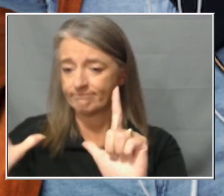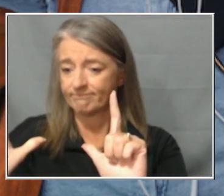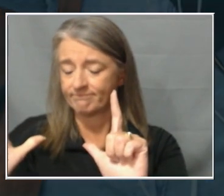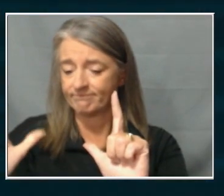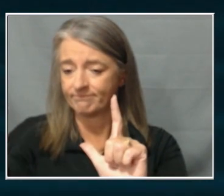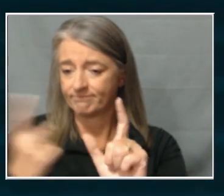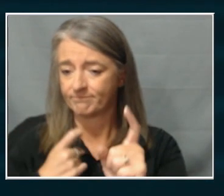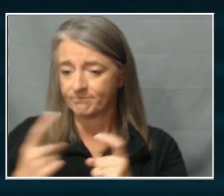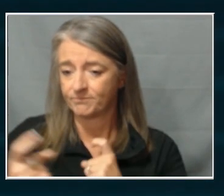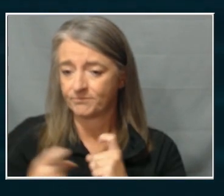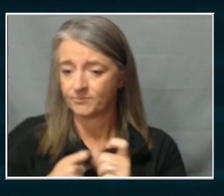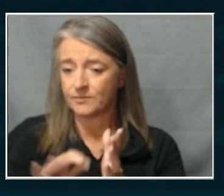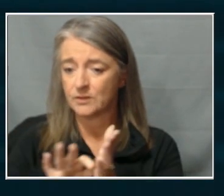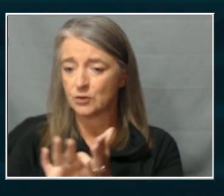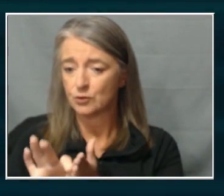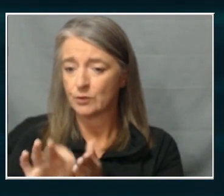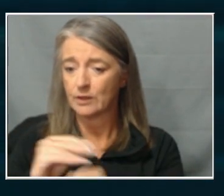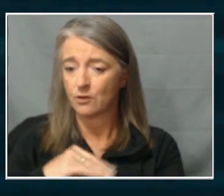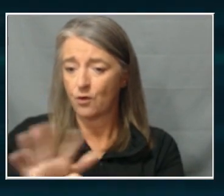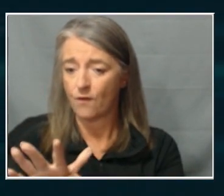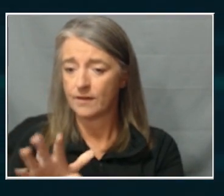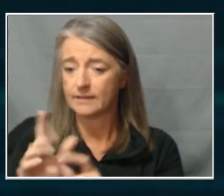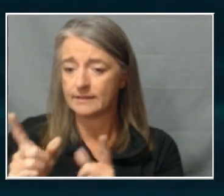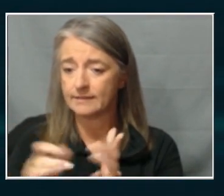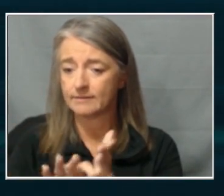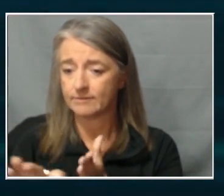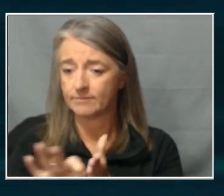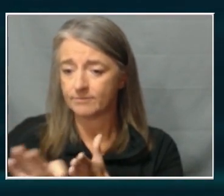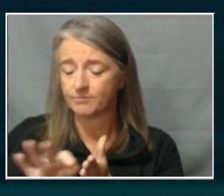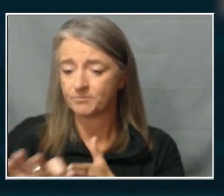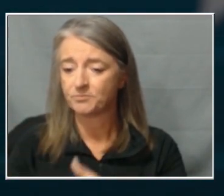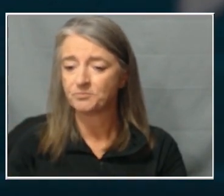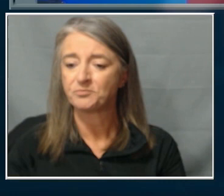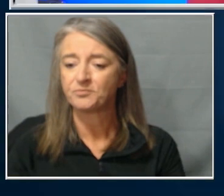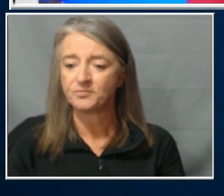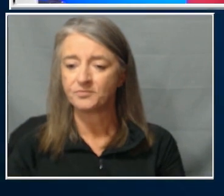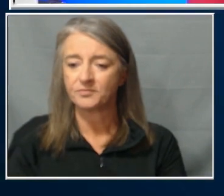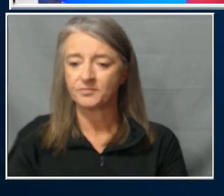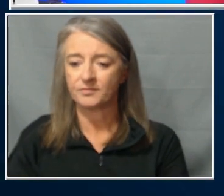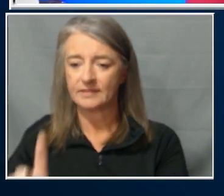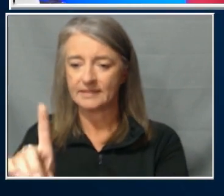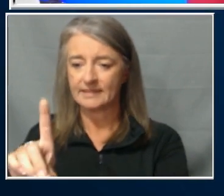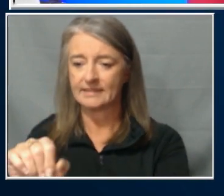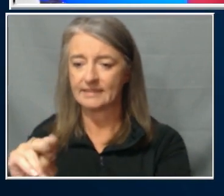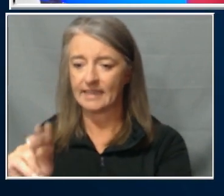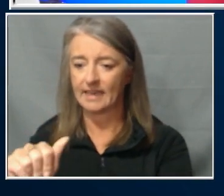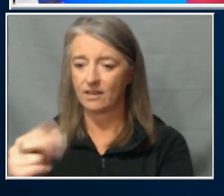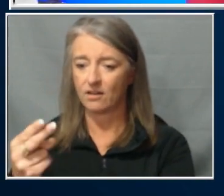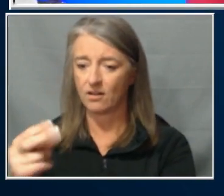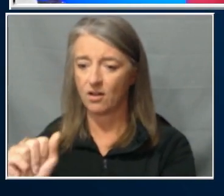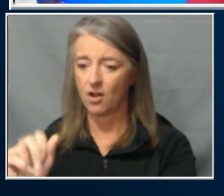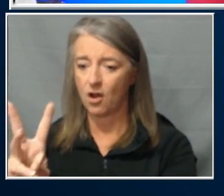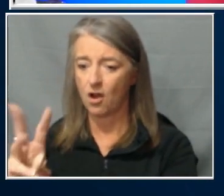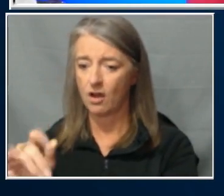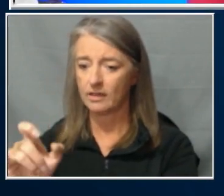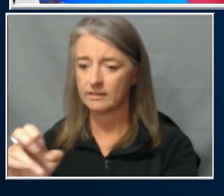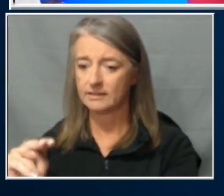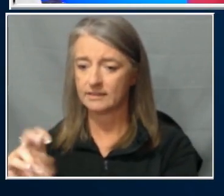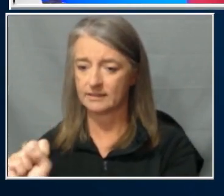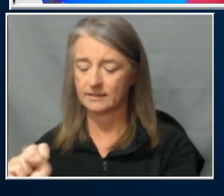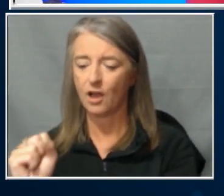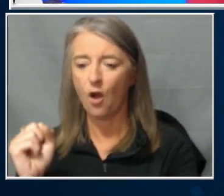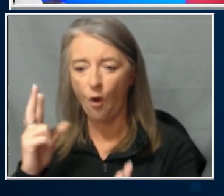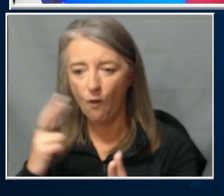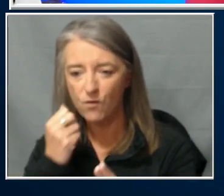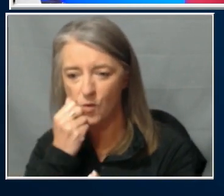quick COVID count from Dr. Dana Hawkinson, Medical Director of Infection Prevention and Control. Happy Monday. How are you? Yeah, it's good. Hopefully it warms up just a little bit. I